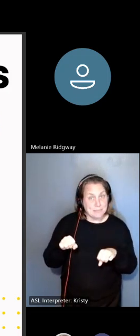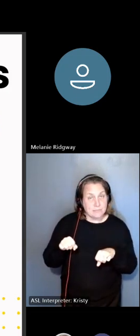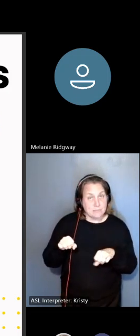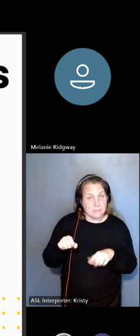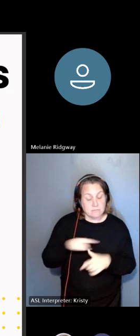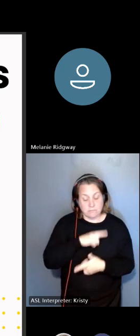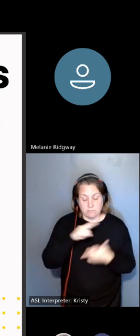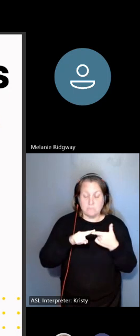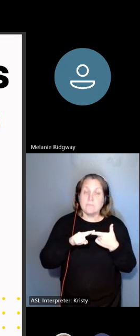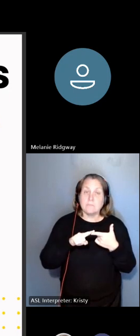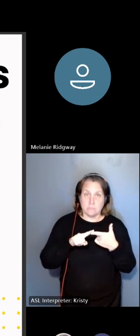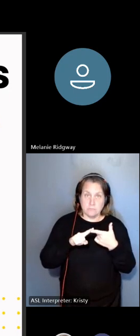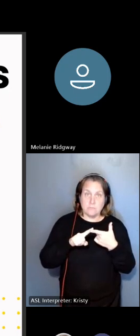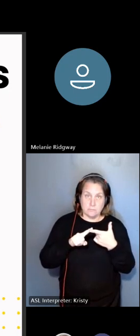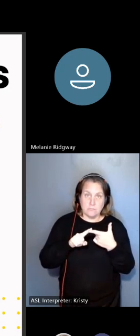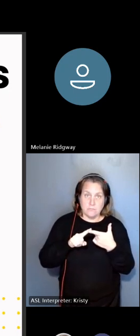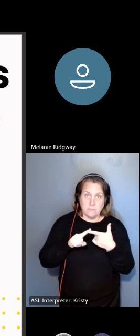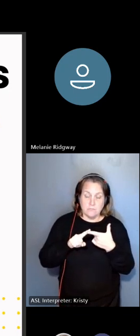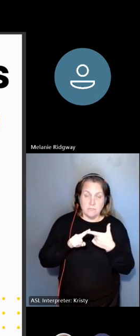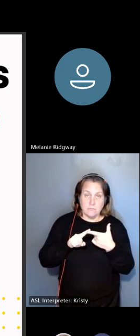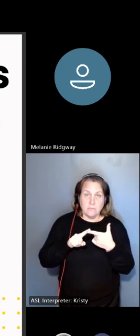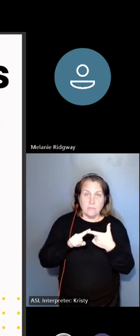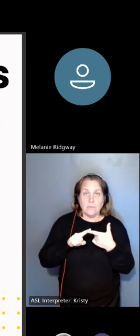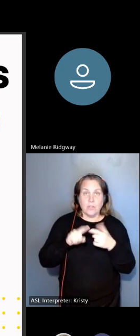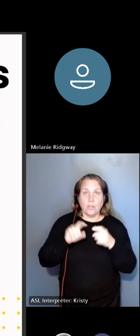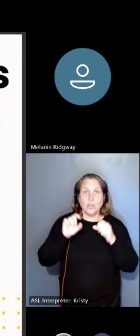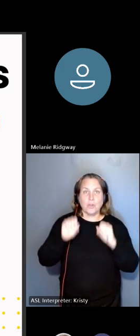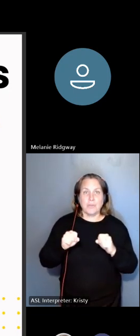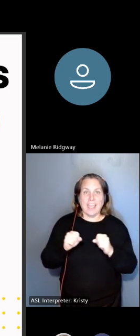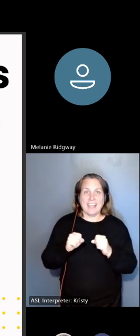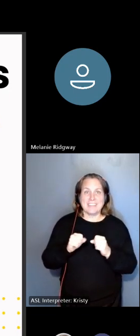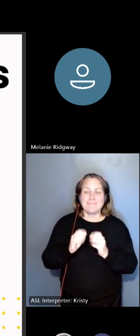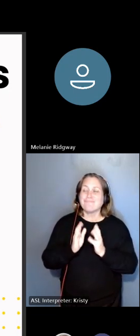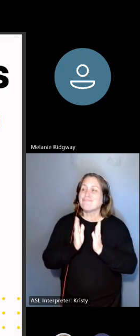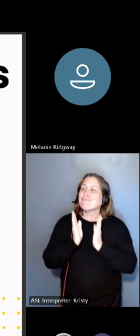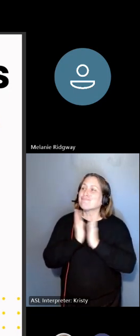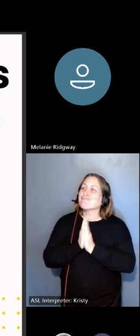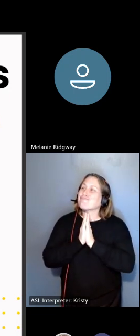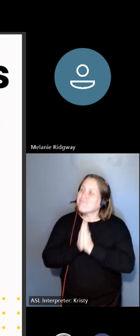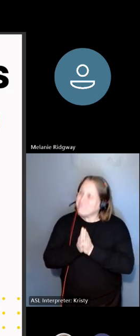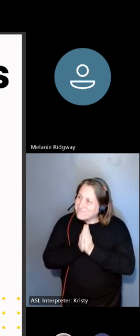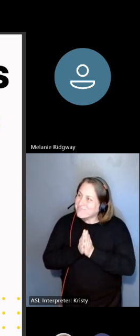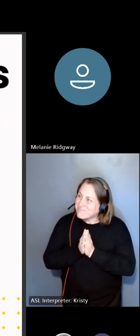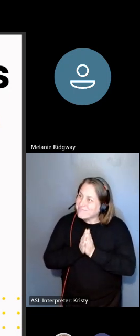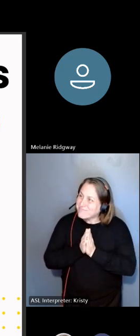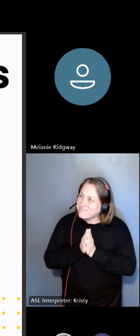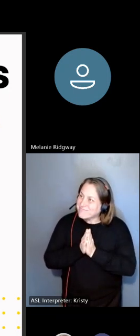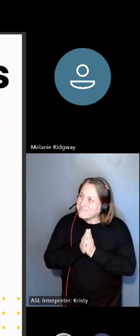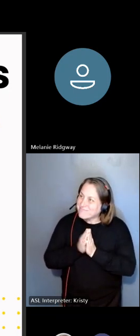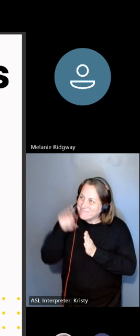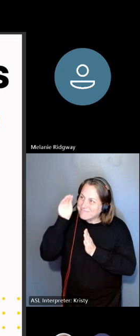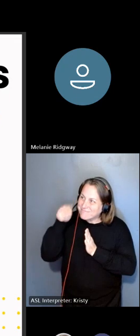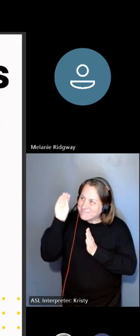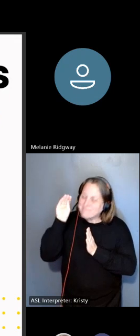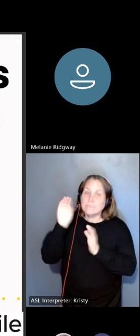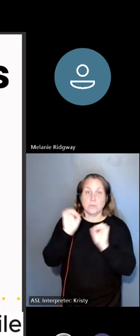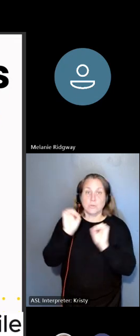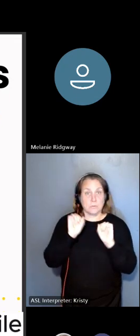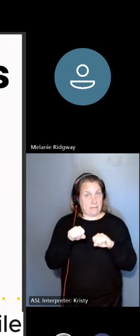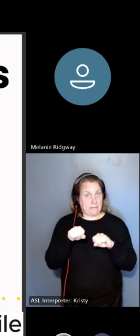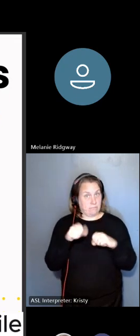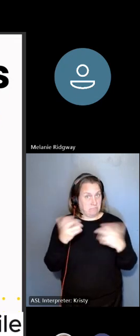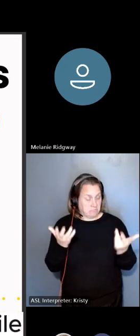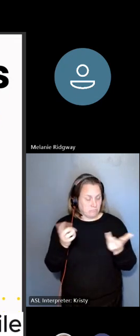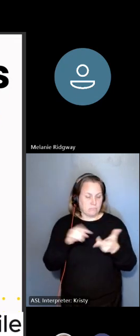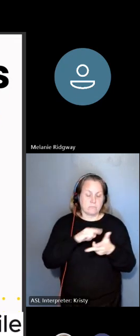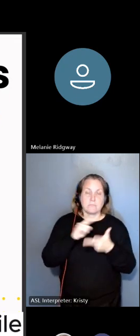You can hold both of your hands together and give an affirming nod. You